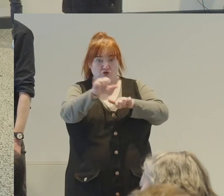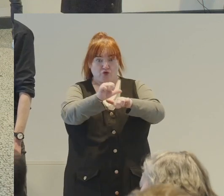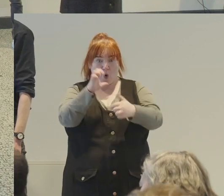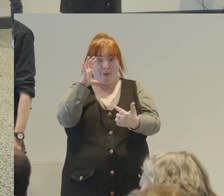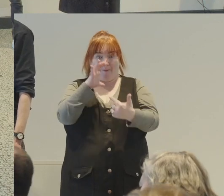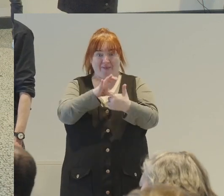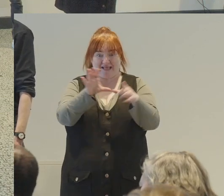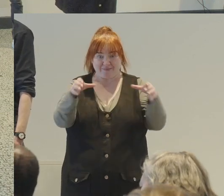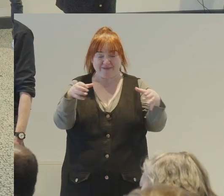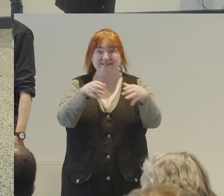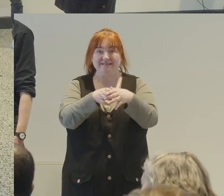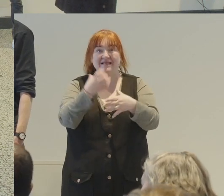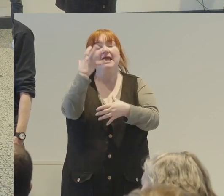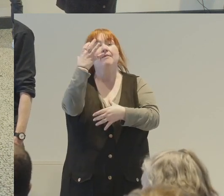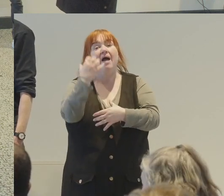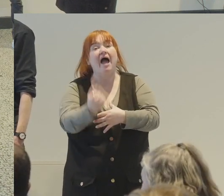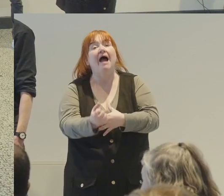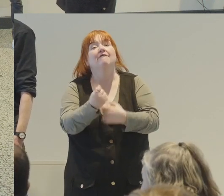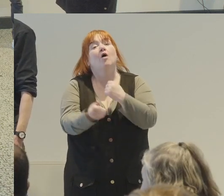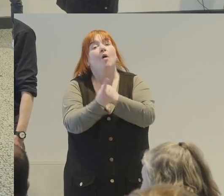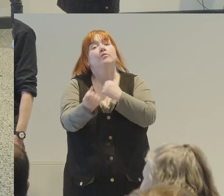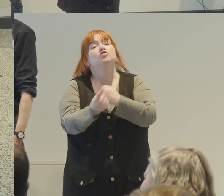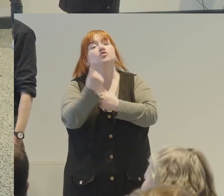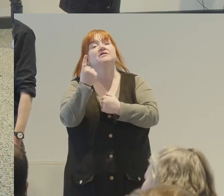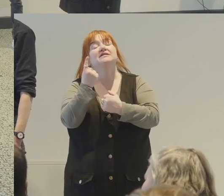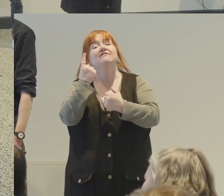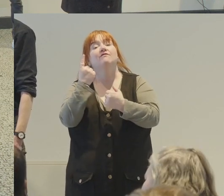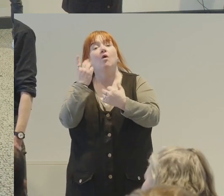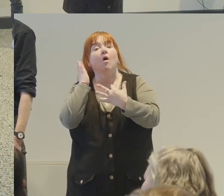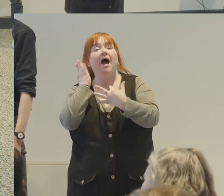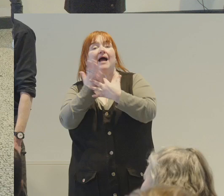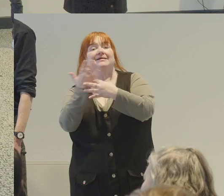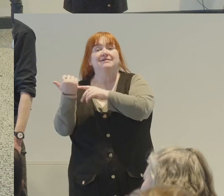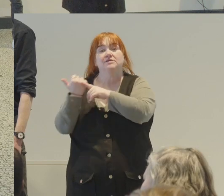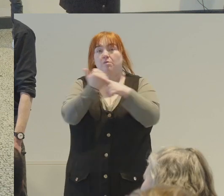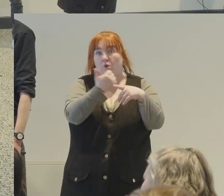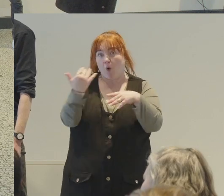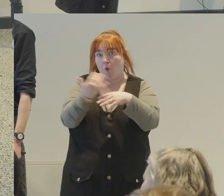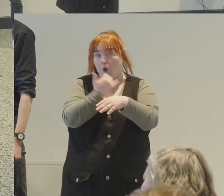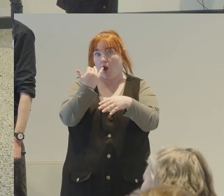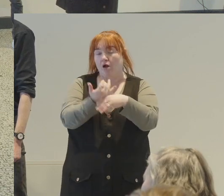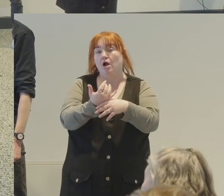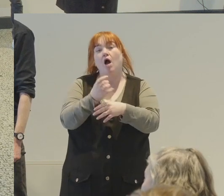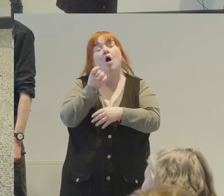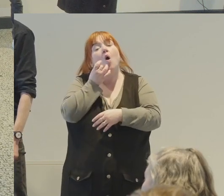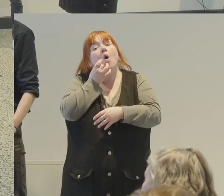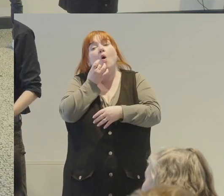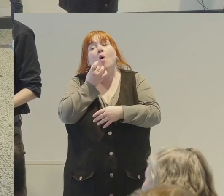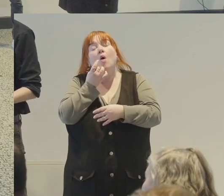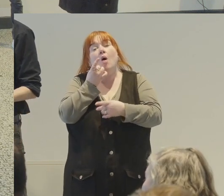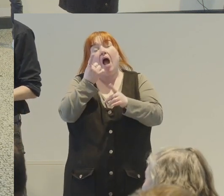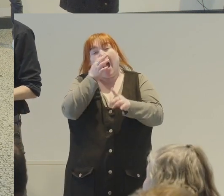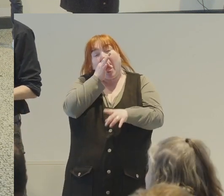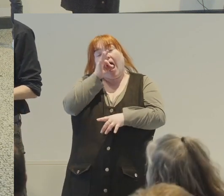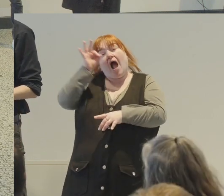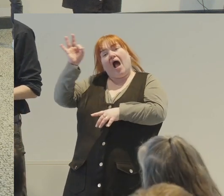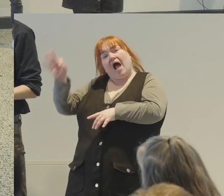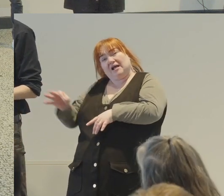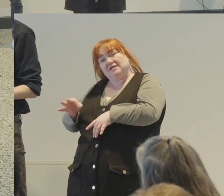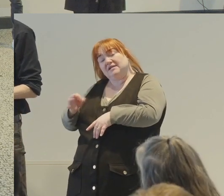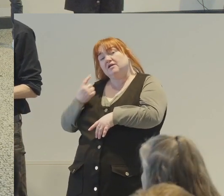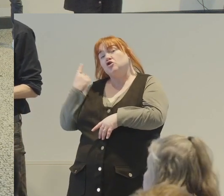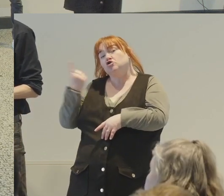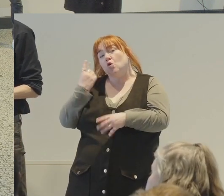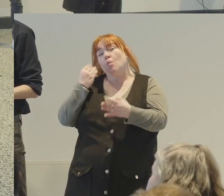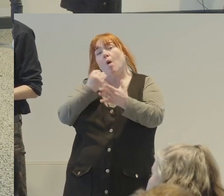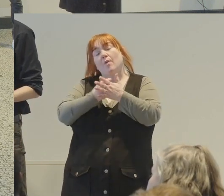to be with participants during shifts. Would this be something someone with limited capacity to work would get involved with, or